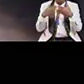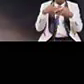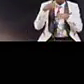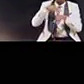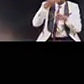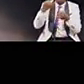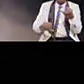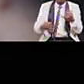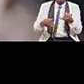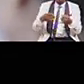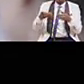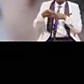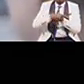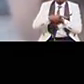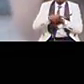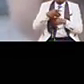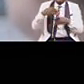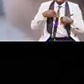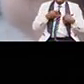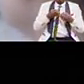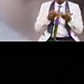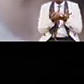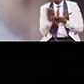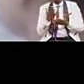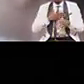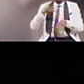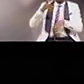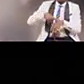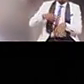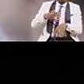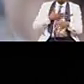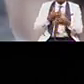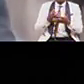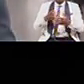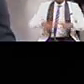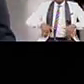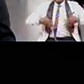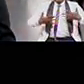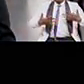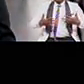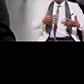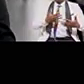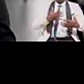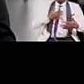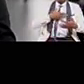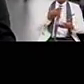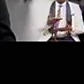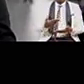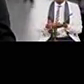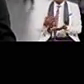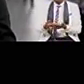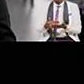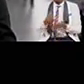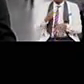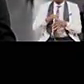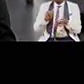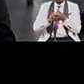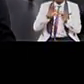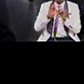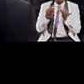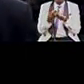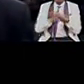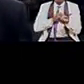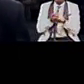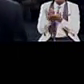on that individual. I've been spending my resources on that family. I've been spending my